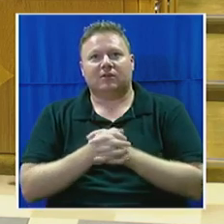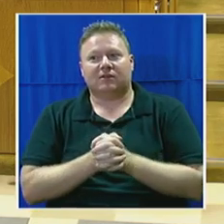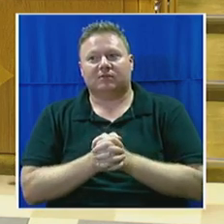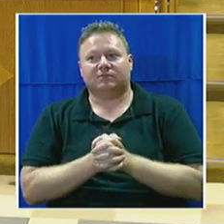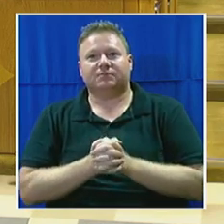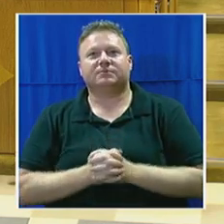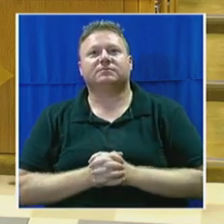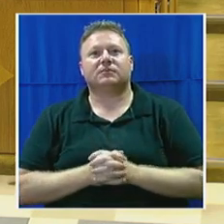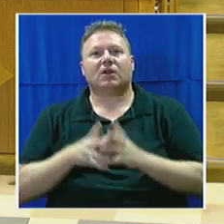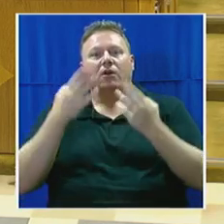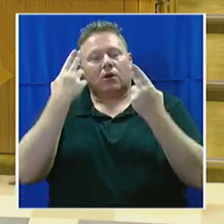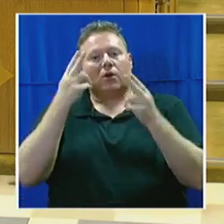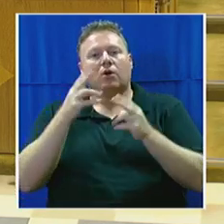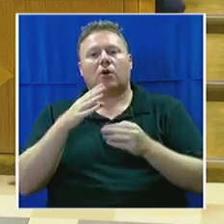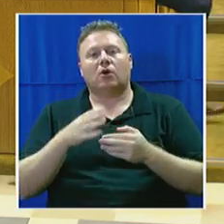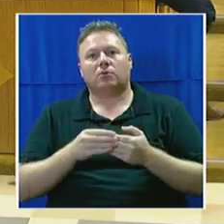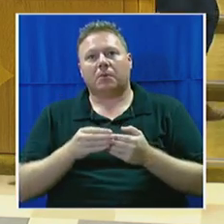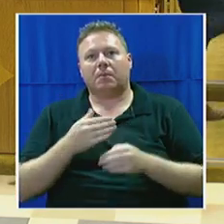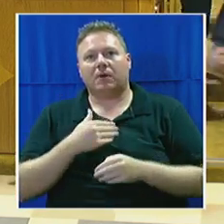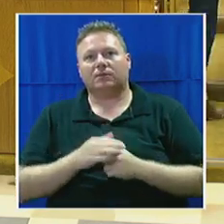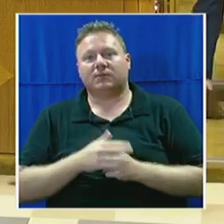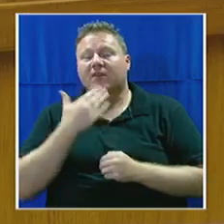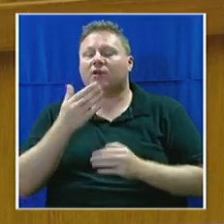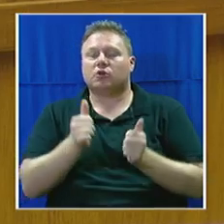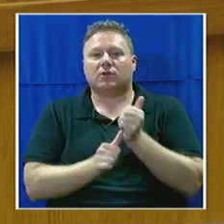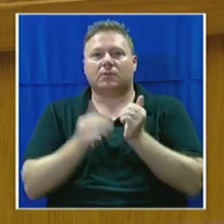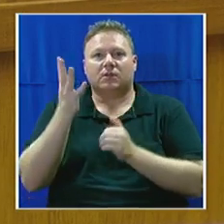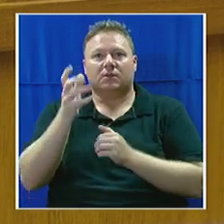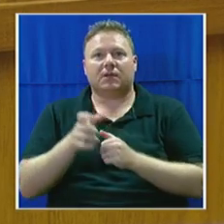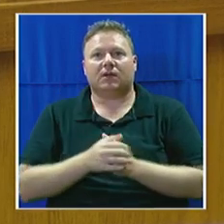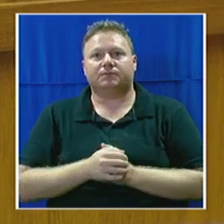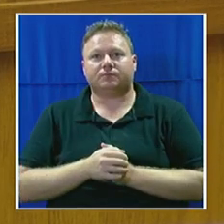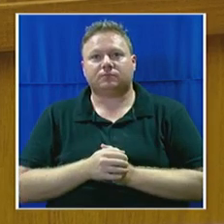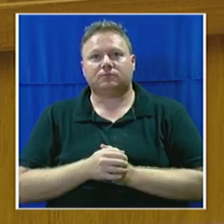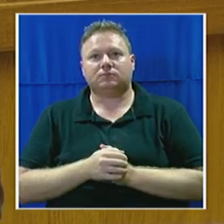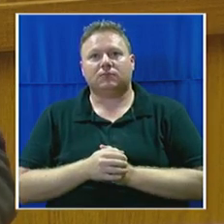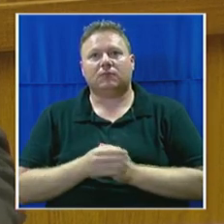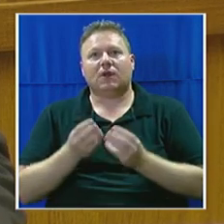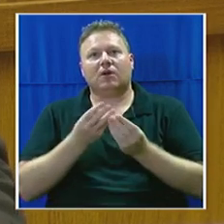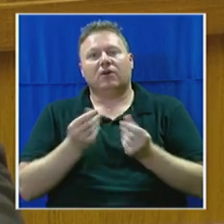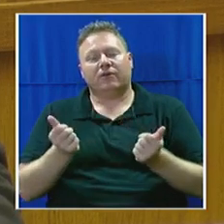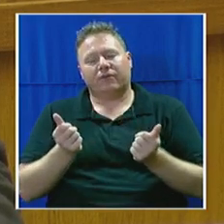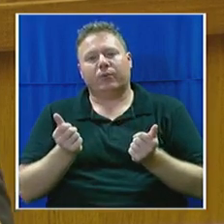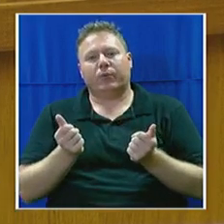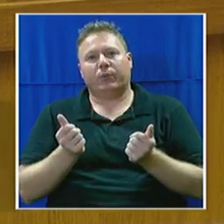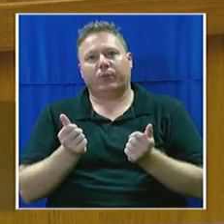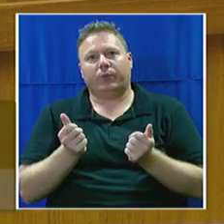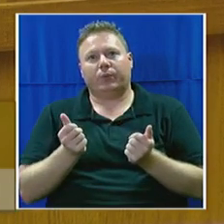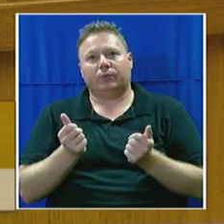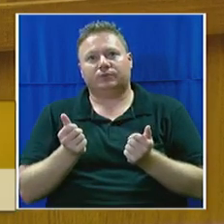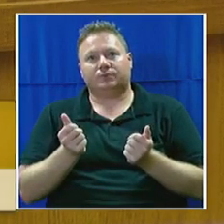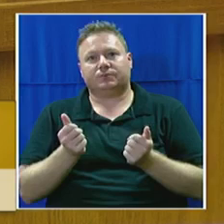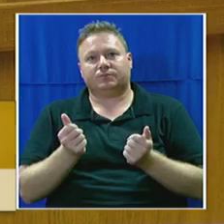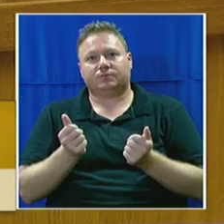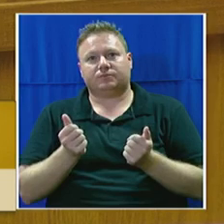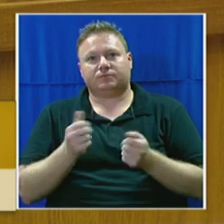Thank you very much, Deputy Speaker. There are few preliminaries that we must highlight in